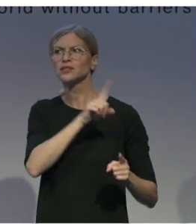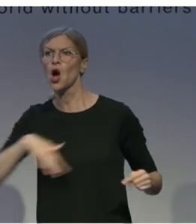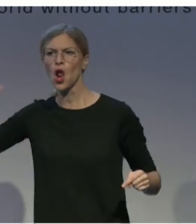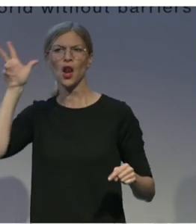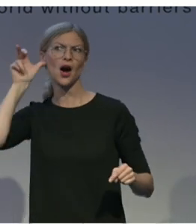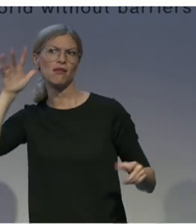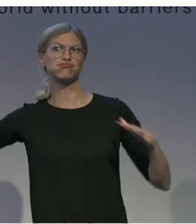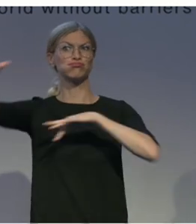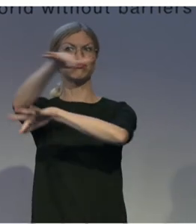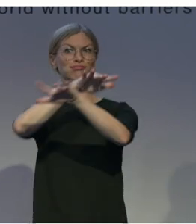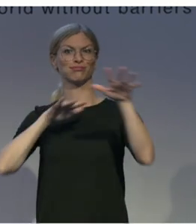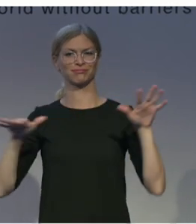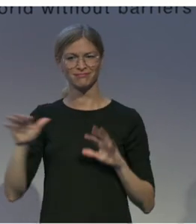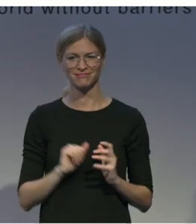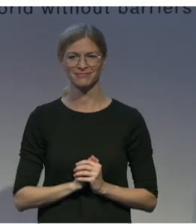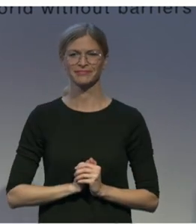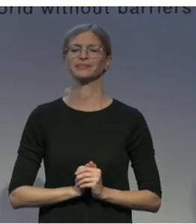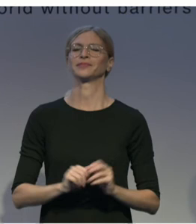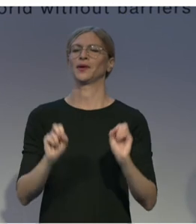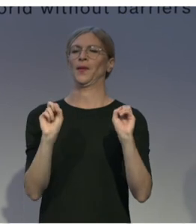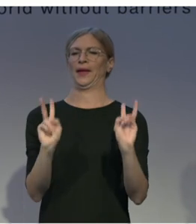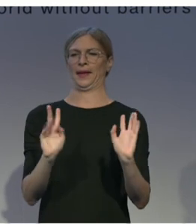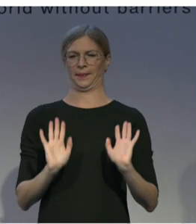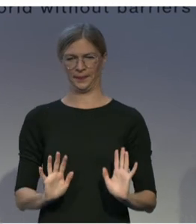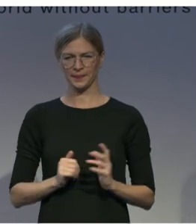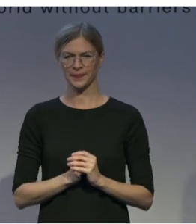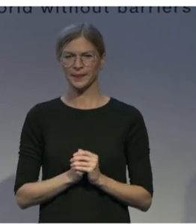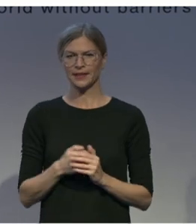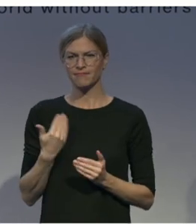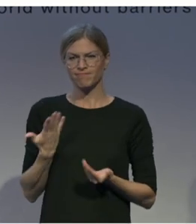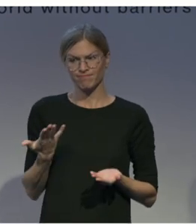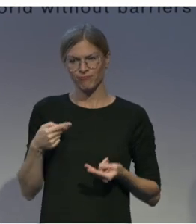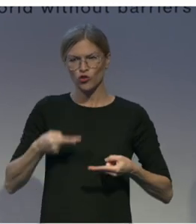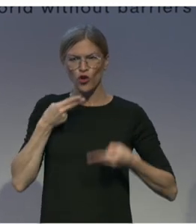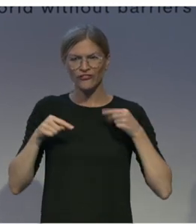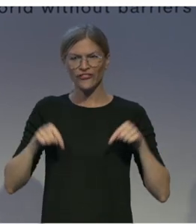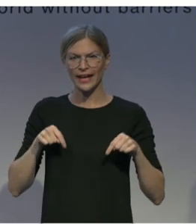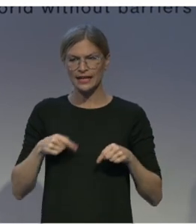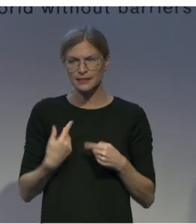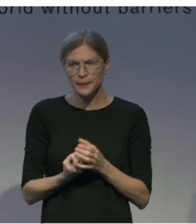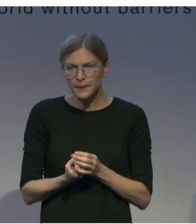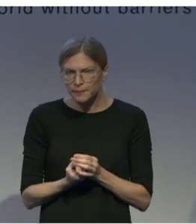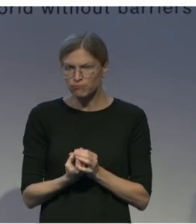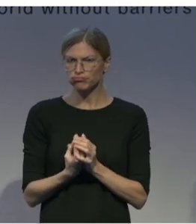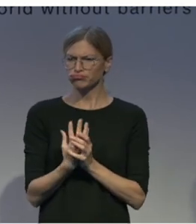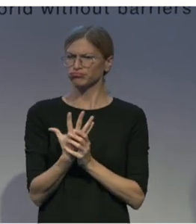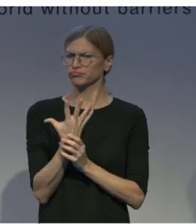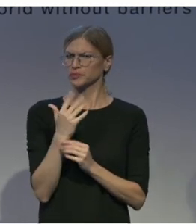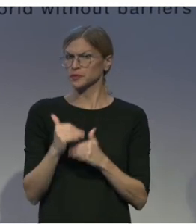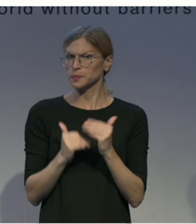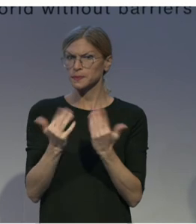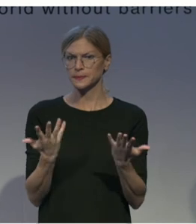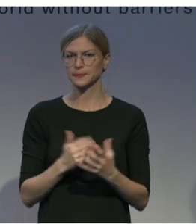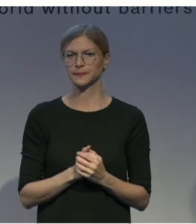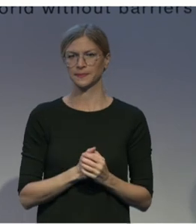So annually, we do a grassroots advocacy conference where we have about 50 teams from all over the United States